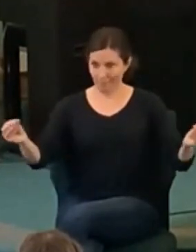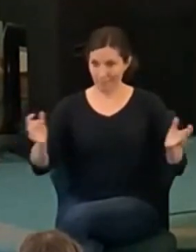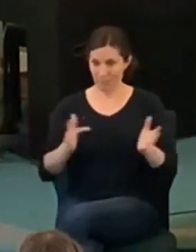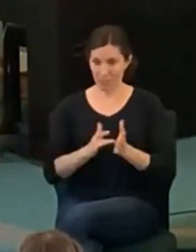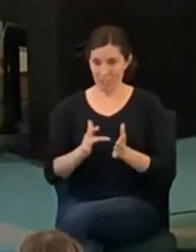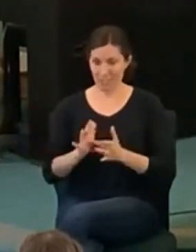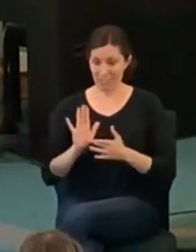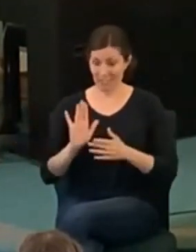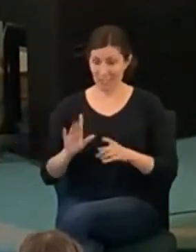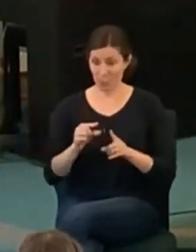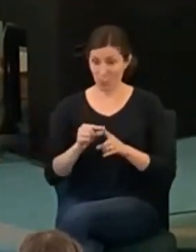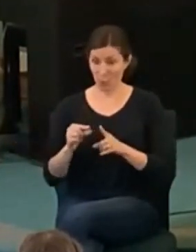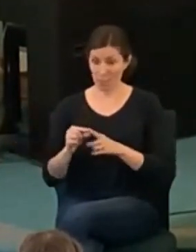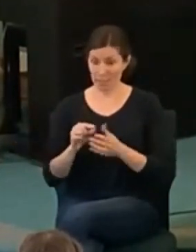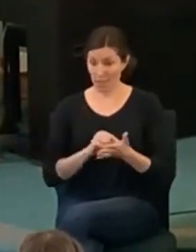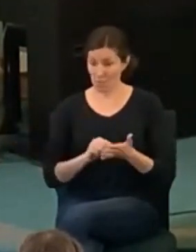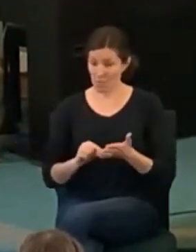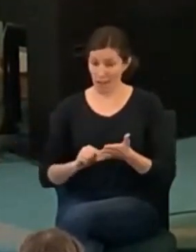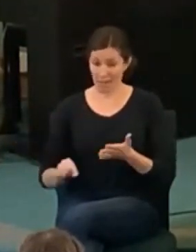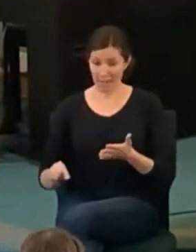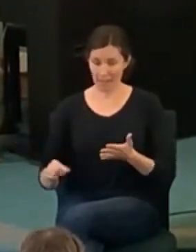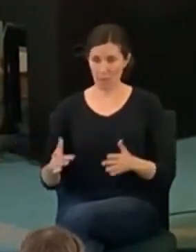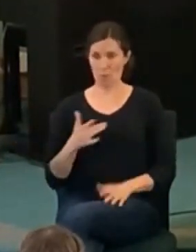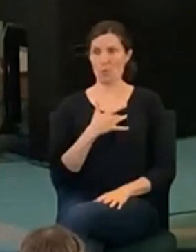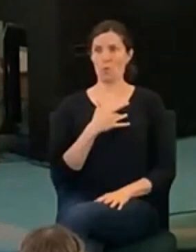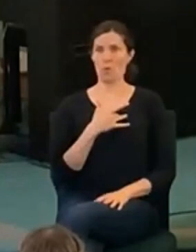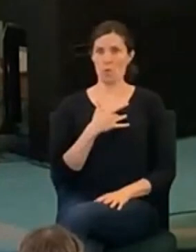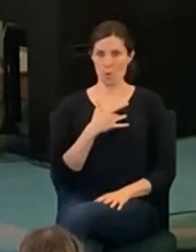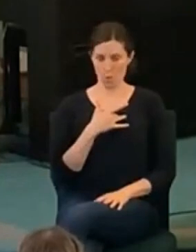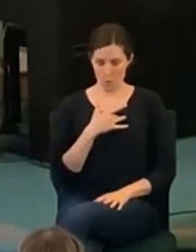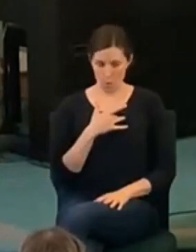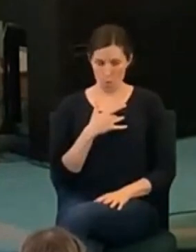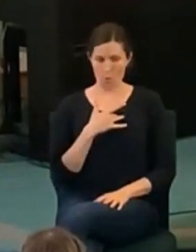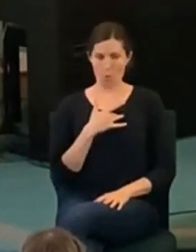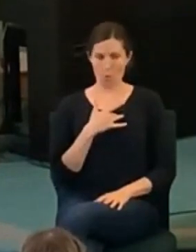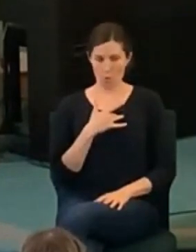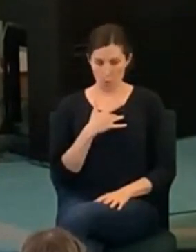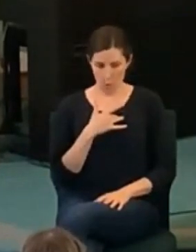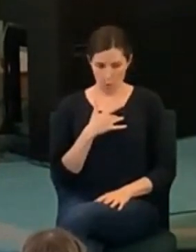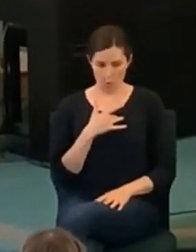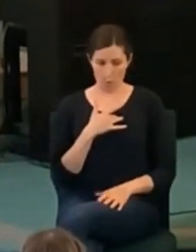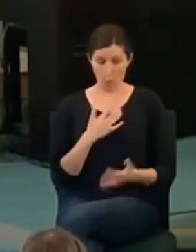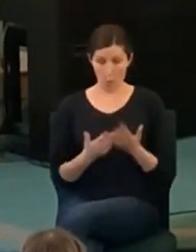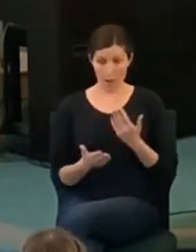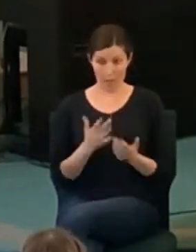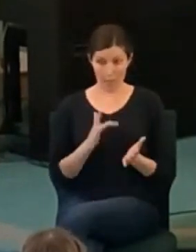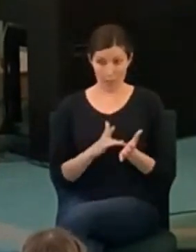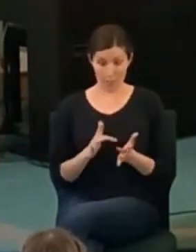Go from now on, sin no more."